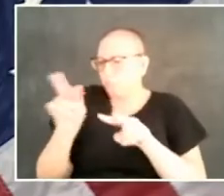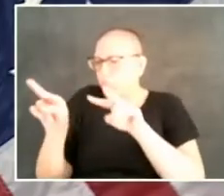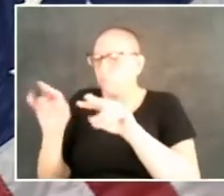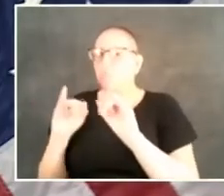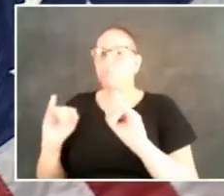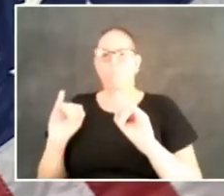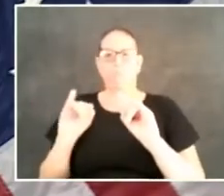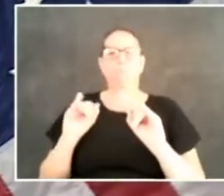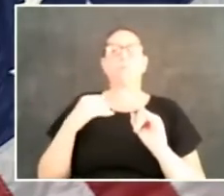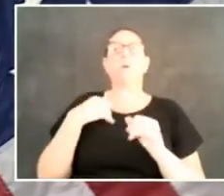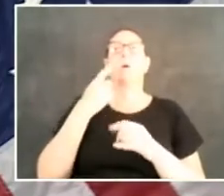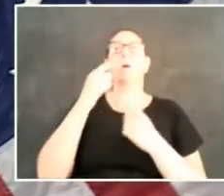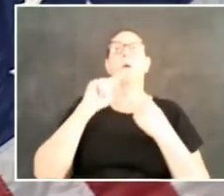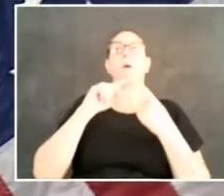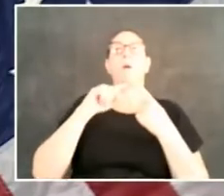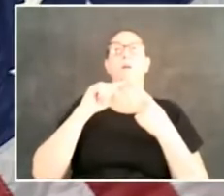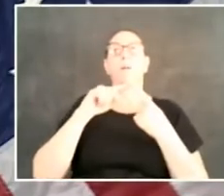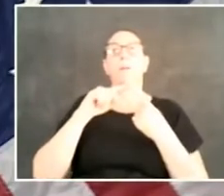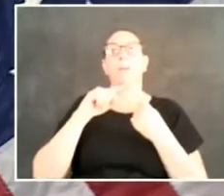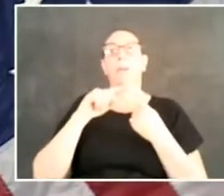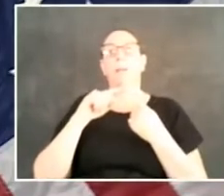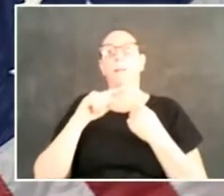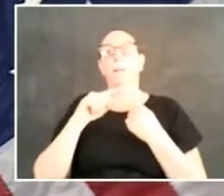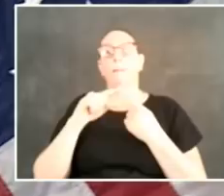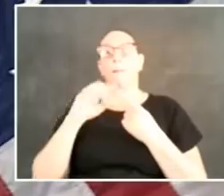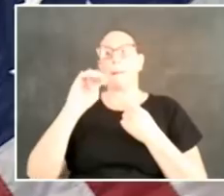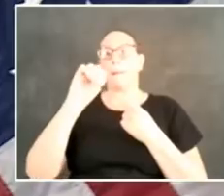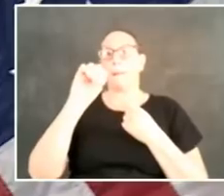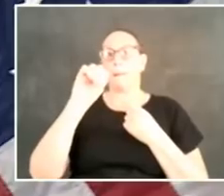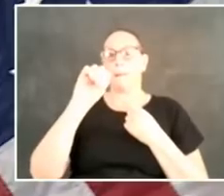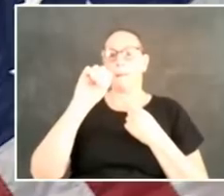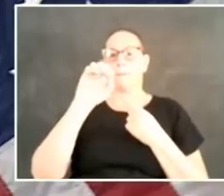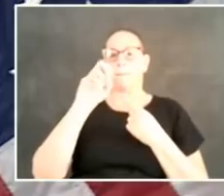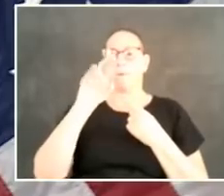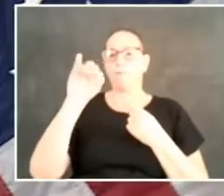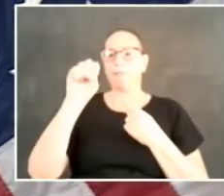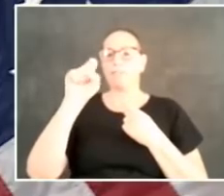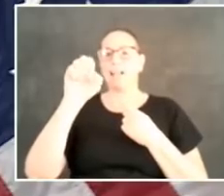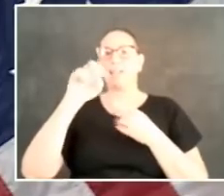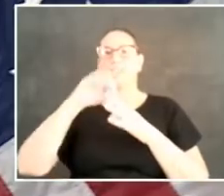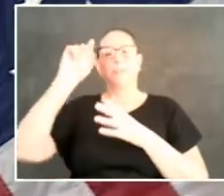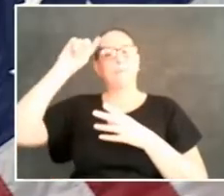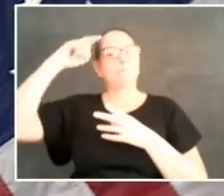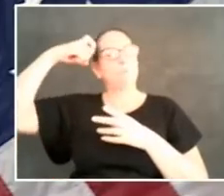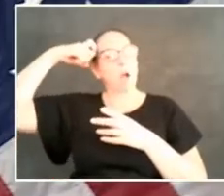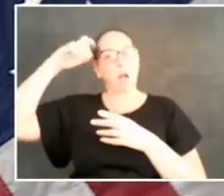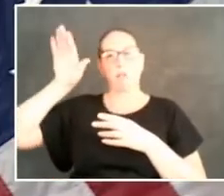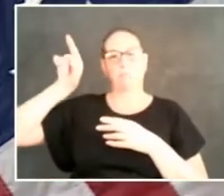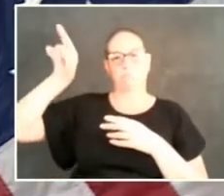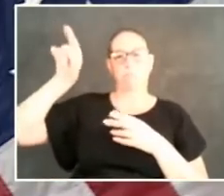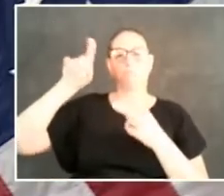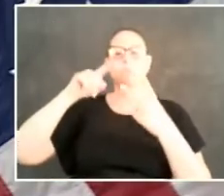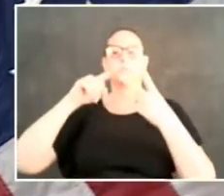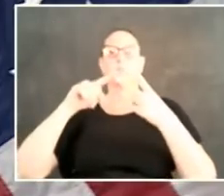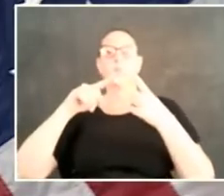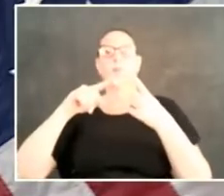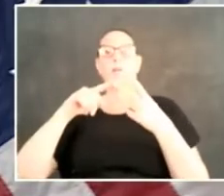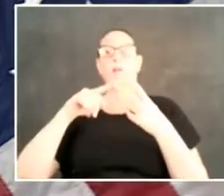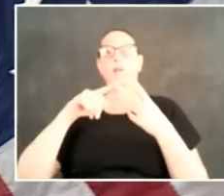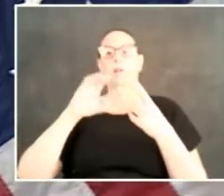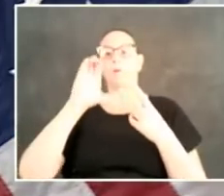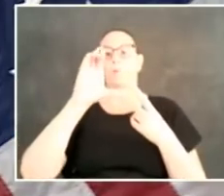Health Clinic in the South Bronx, and yesterday in Coney Island at the Ida G. Israel